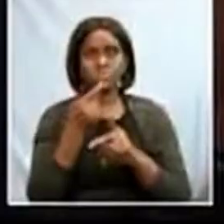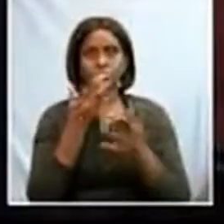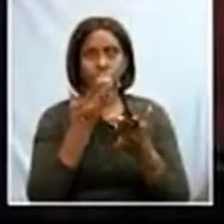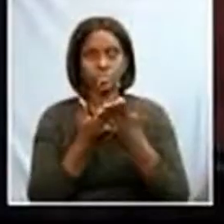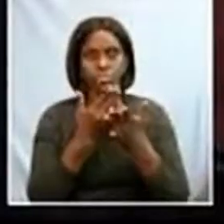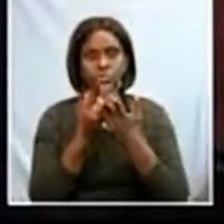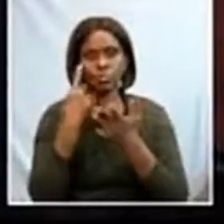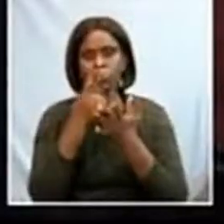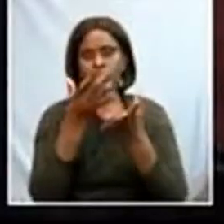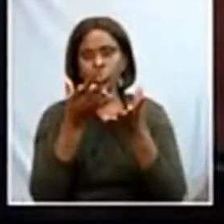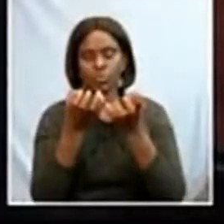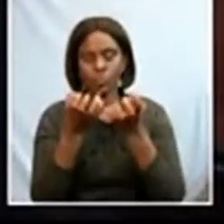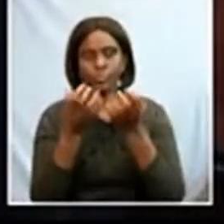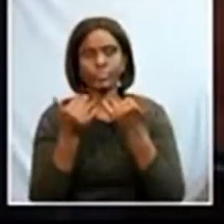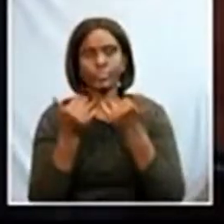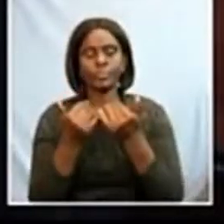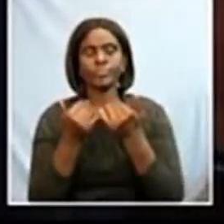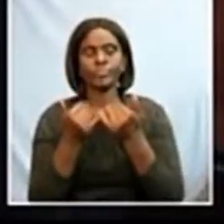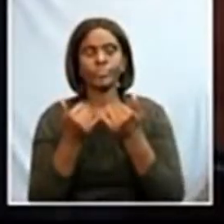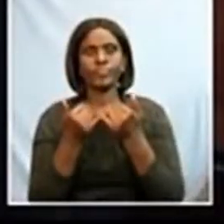whom you want to